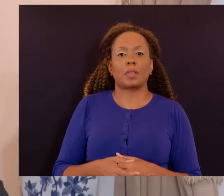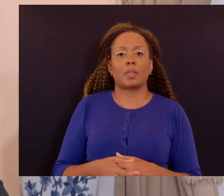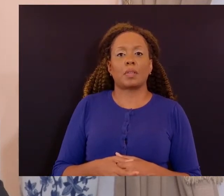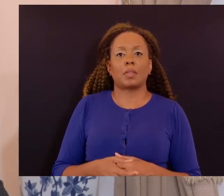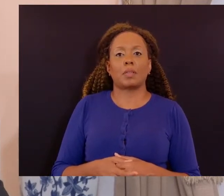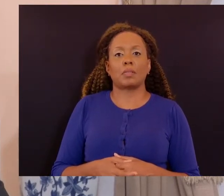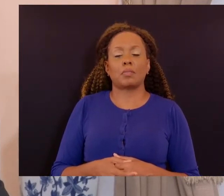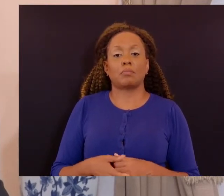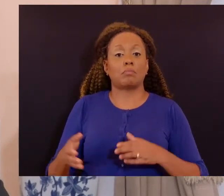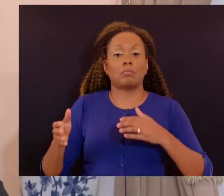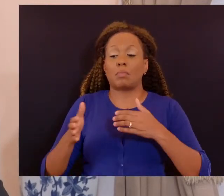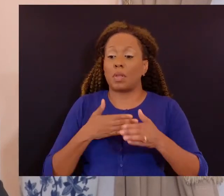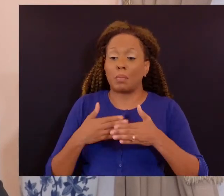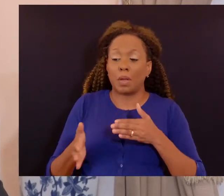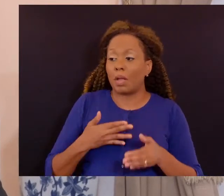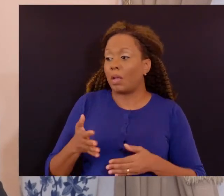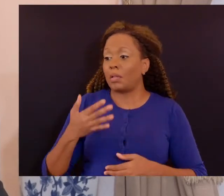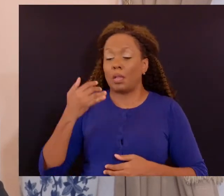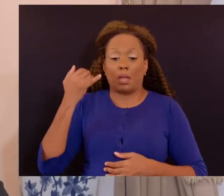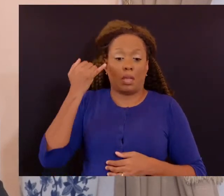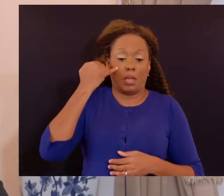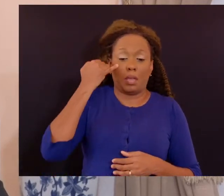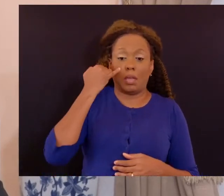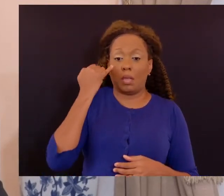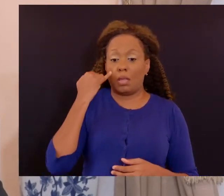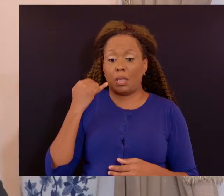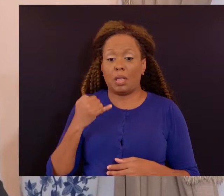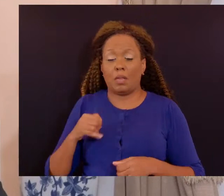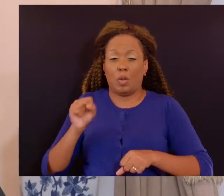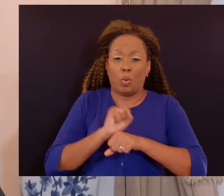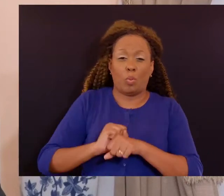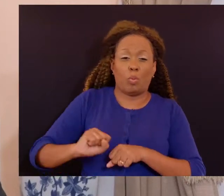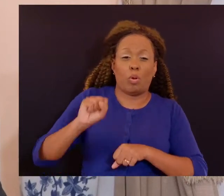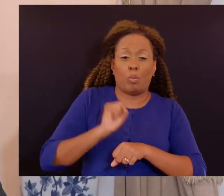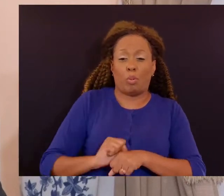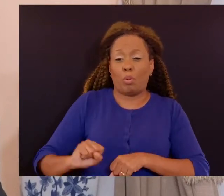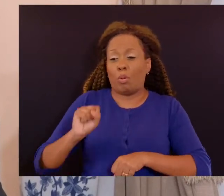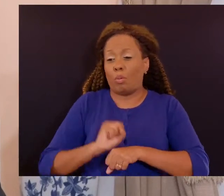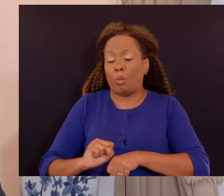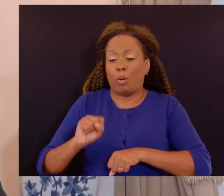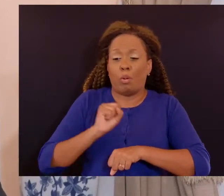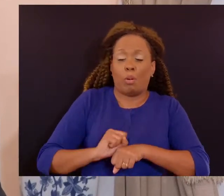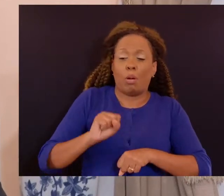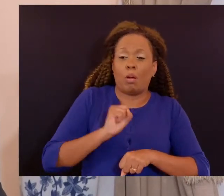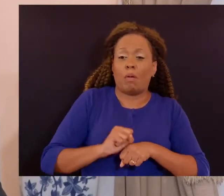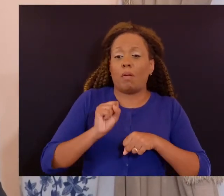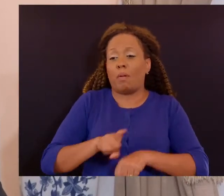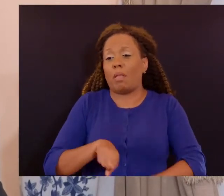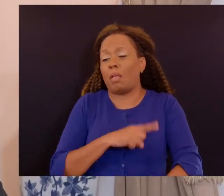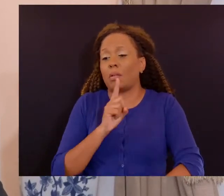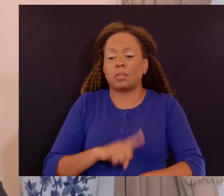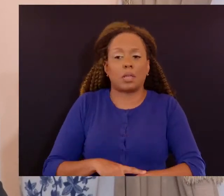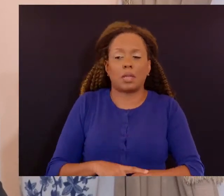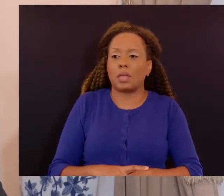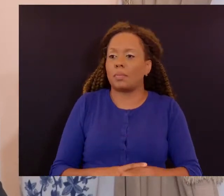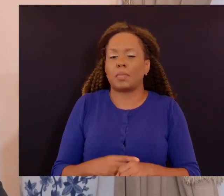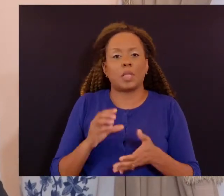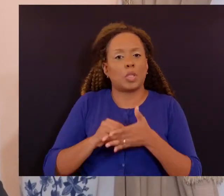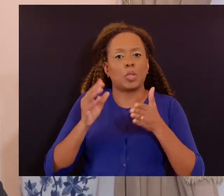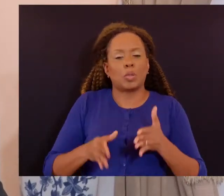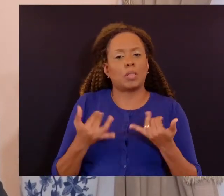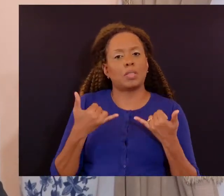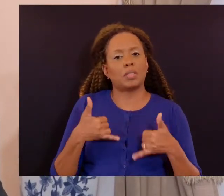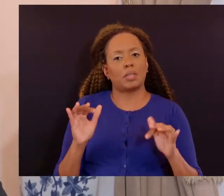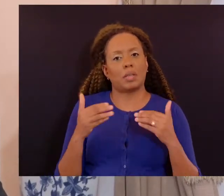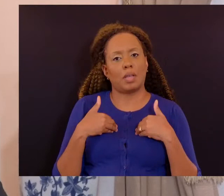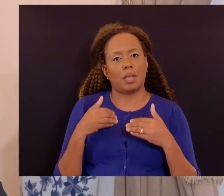to obviously deal with their deficits in a different way, because many of these deficits pre-existed COVID, and therefore it is imperative